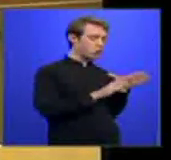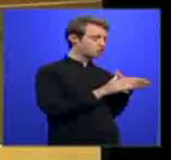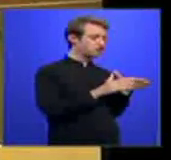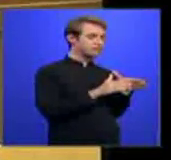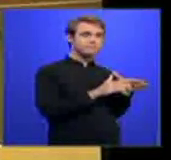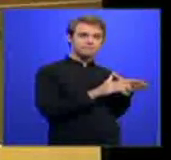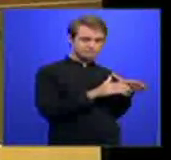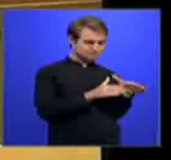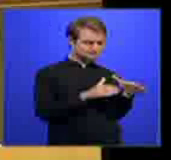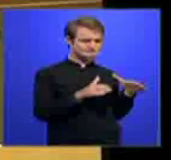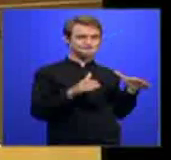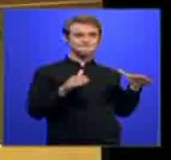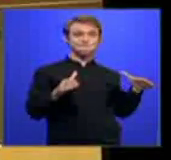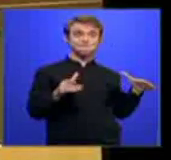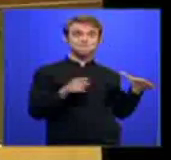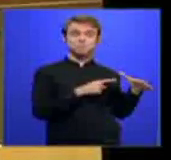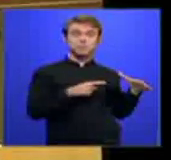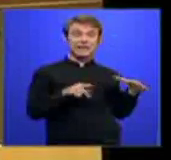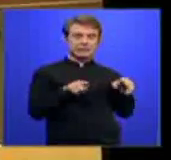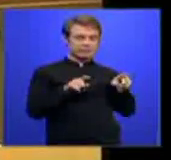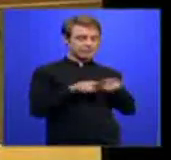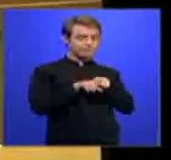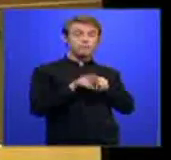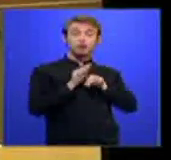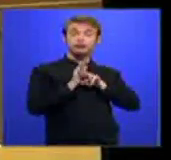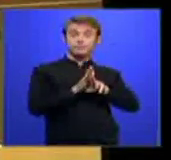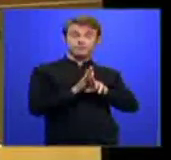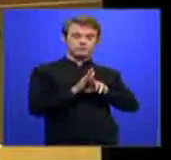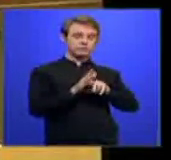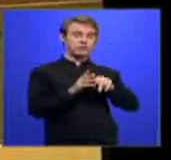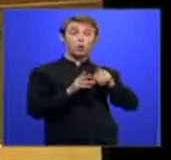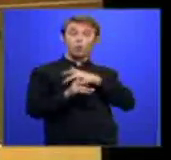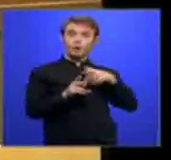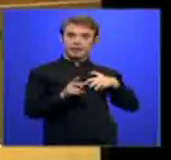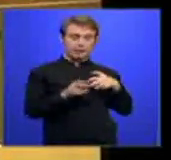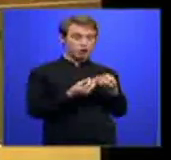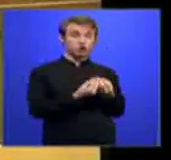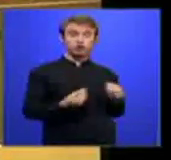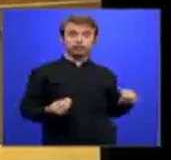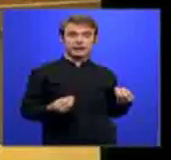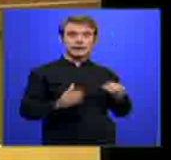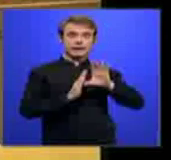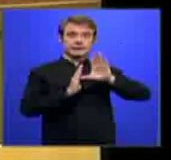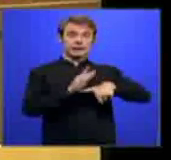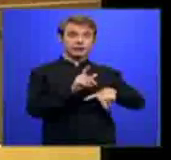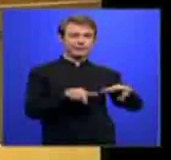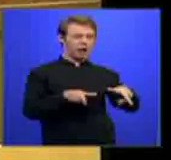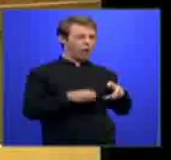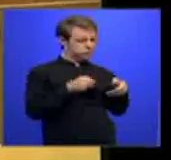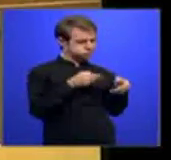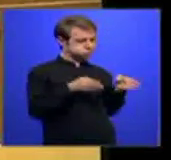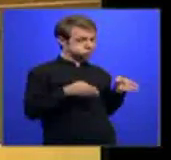and representation from women, children, and persons with disabilities. We urge